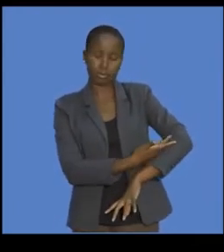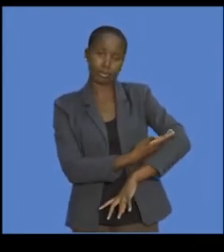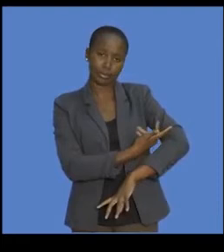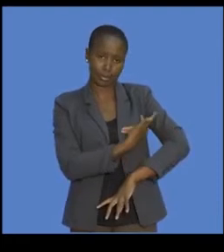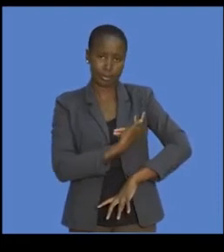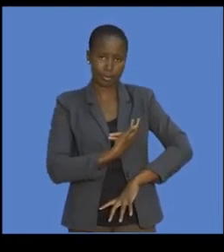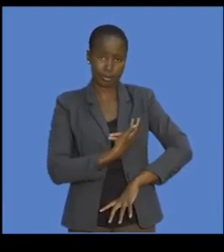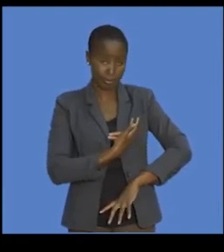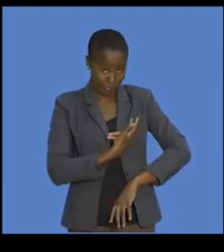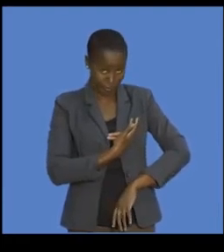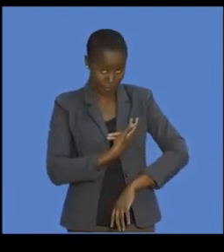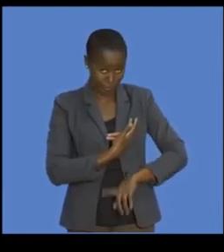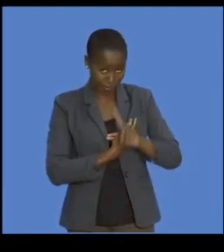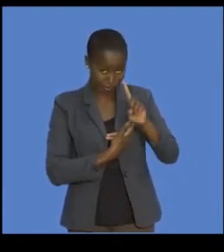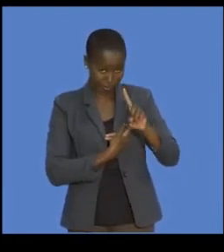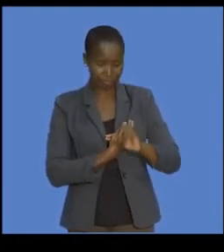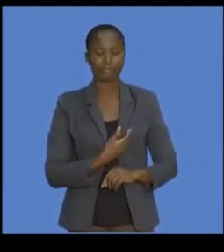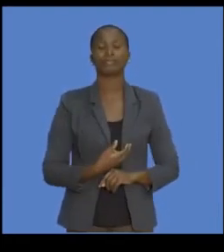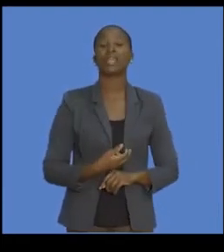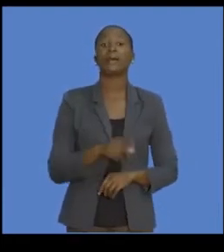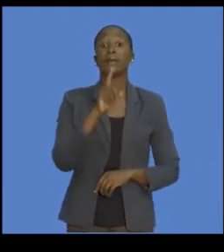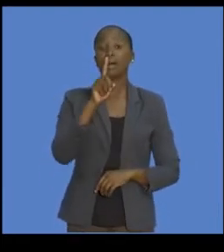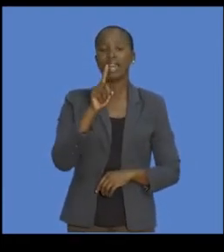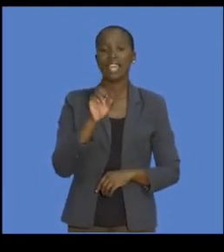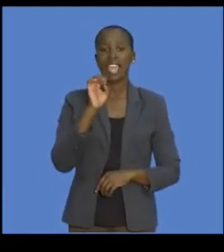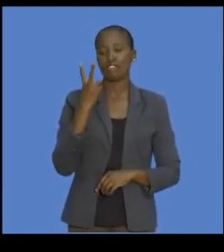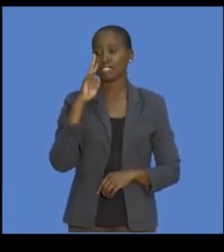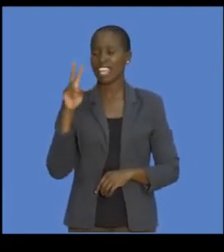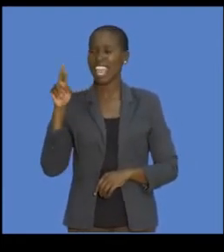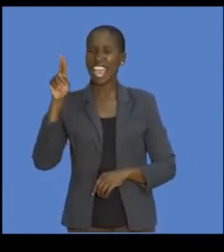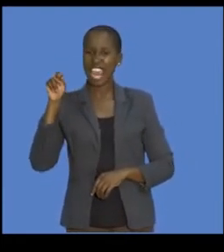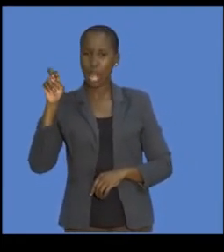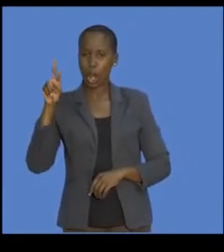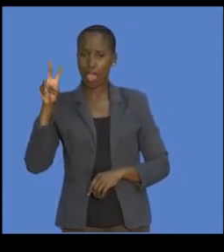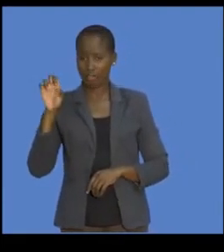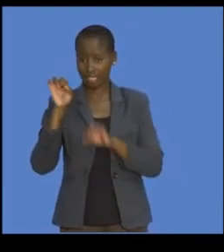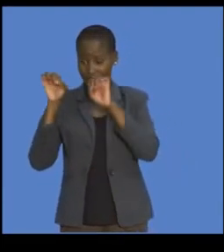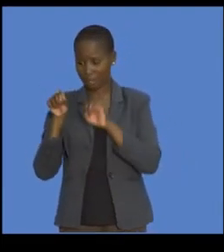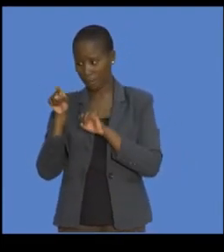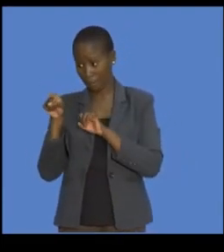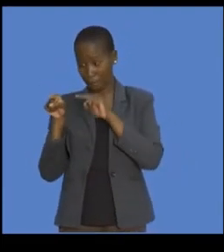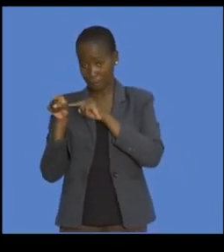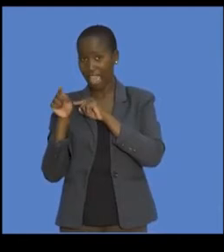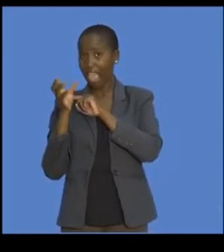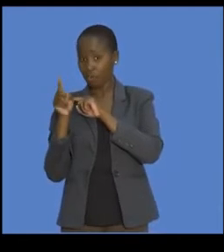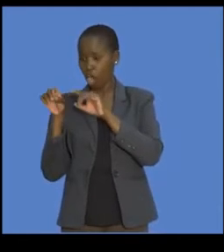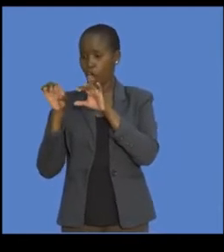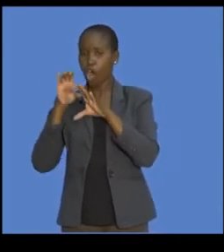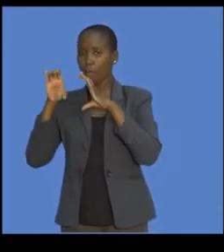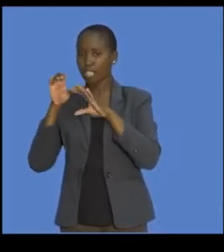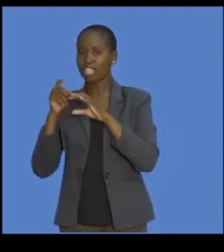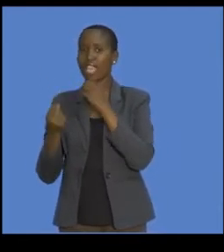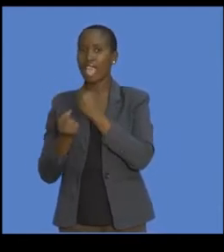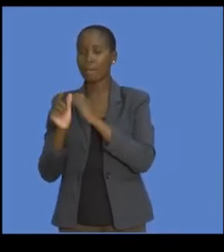bloodstream. However, if we look at the nervous system, we've got communication that happens through nerve